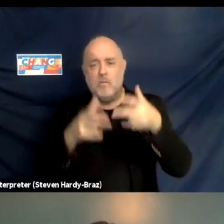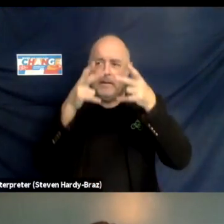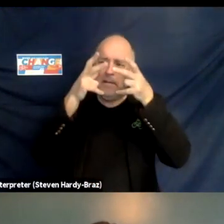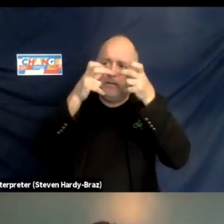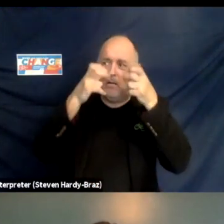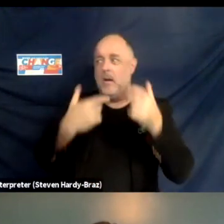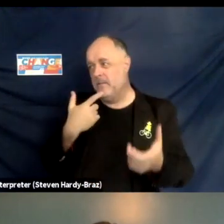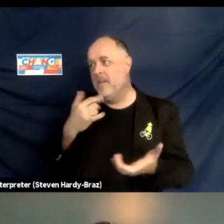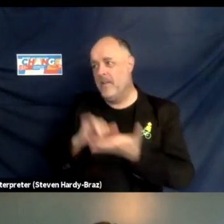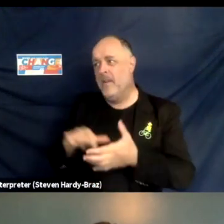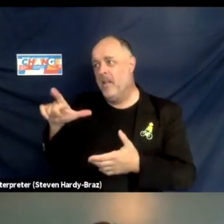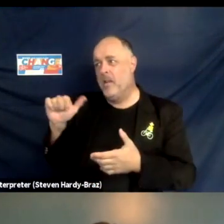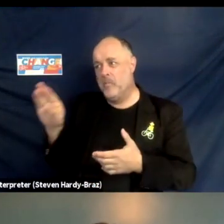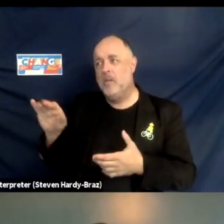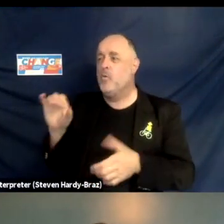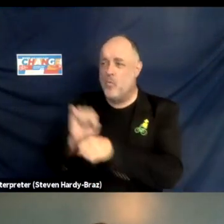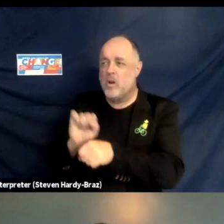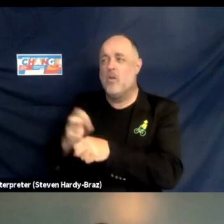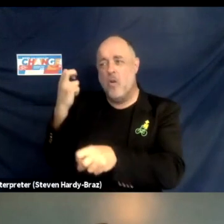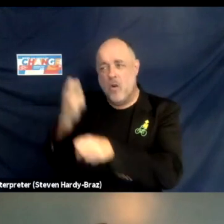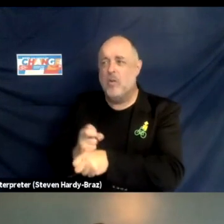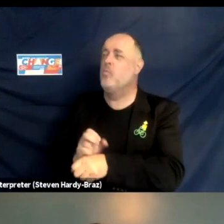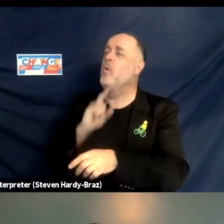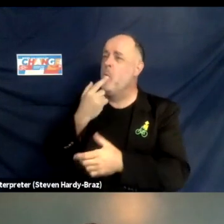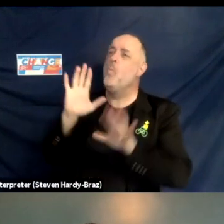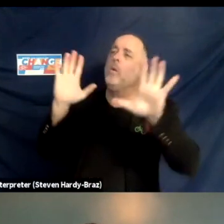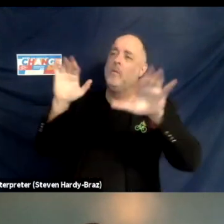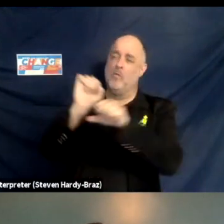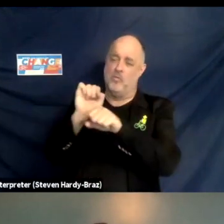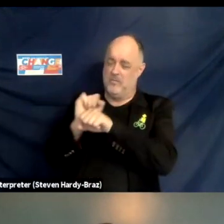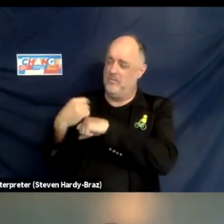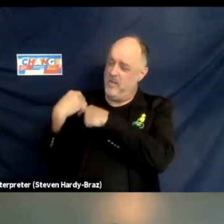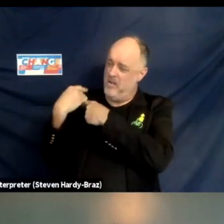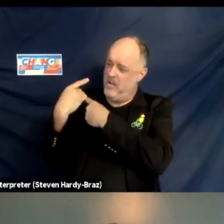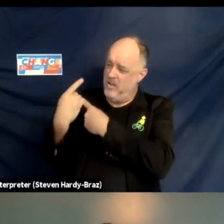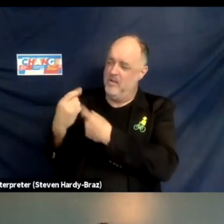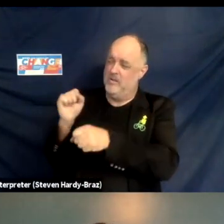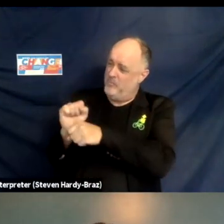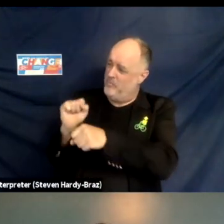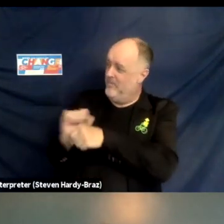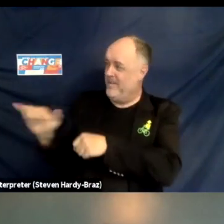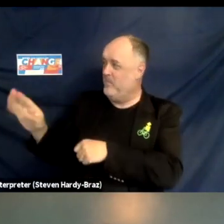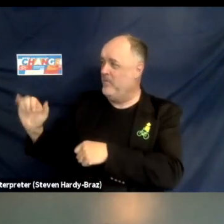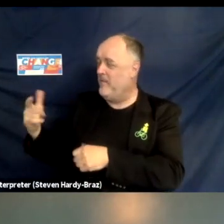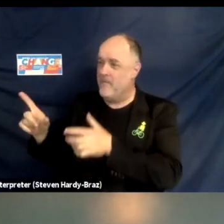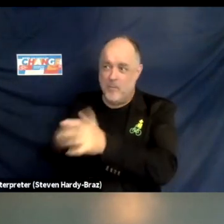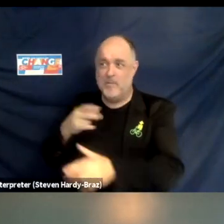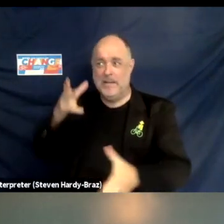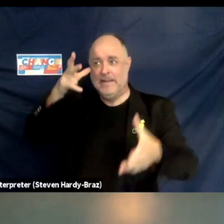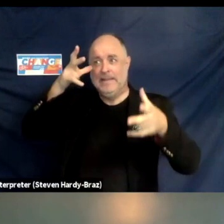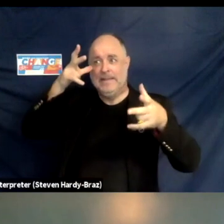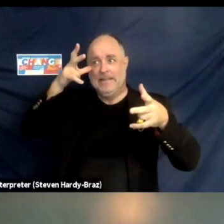American Bicyclists has been doing a great job at trying to, you know, as Bill stated, first listen to what